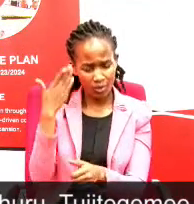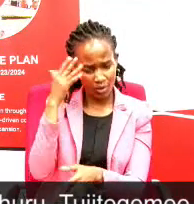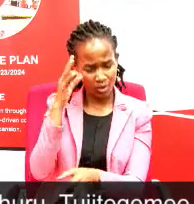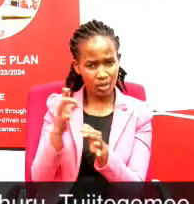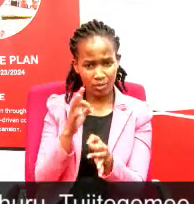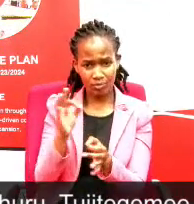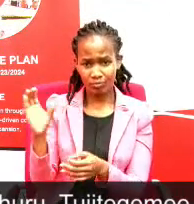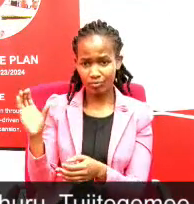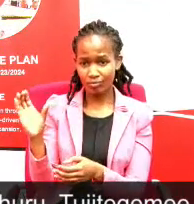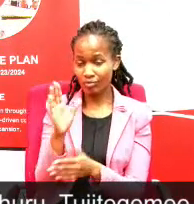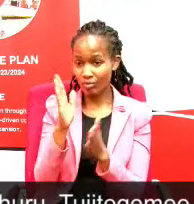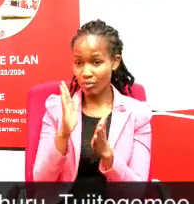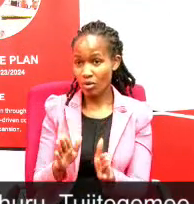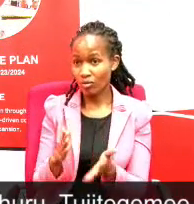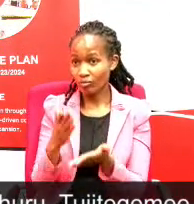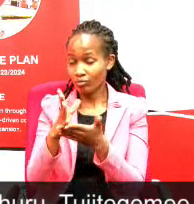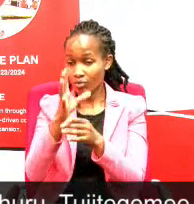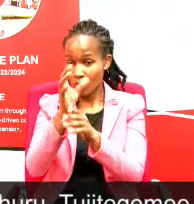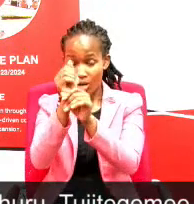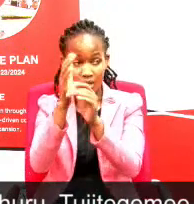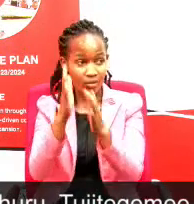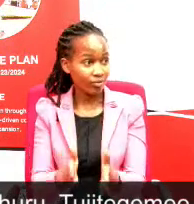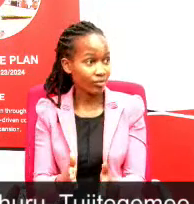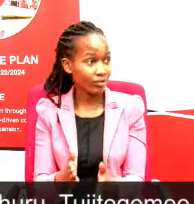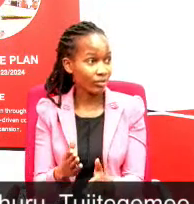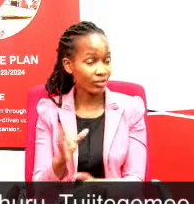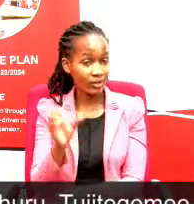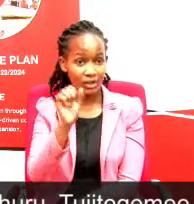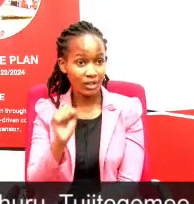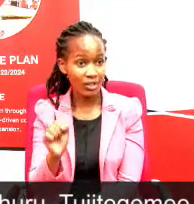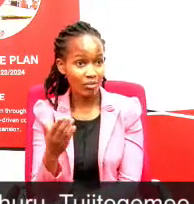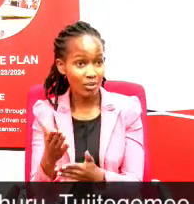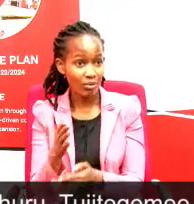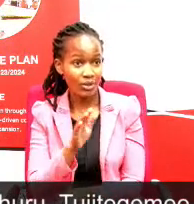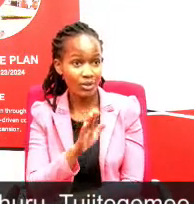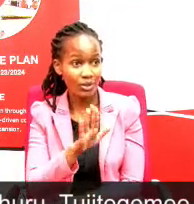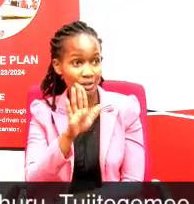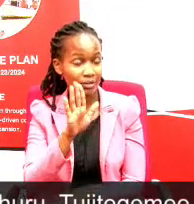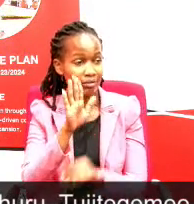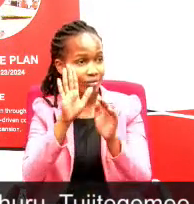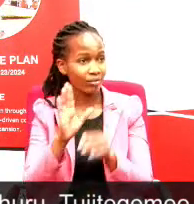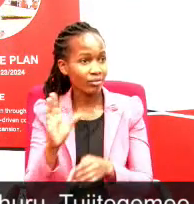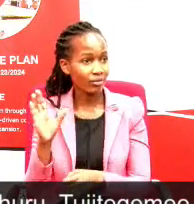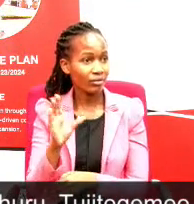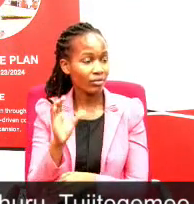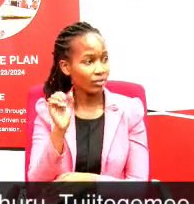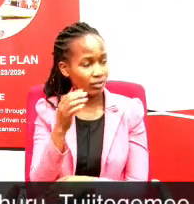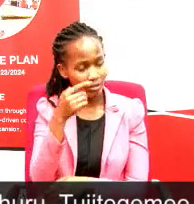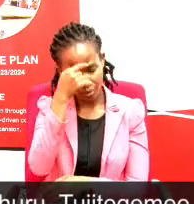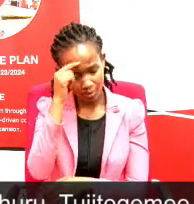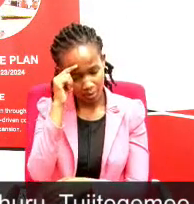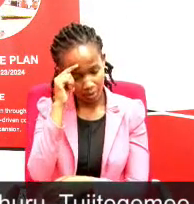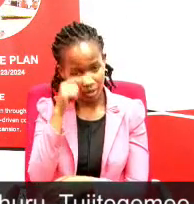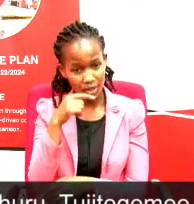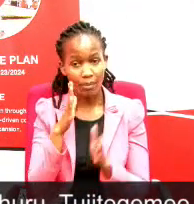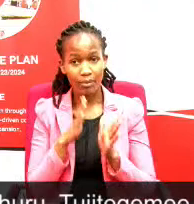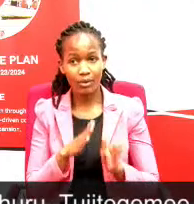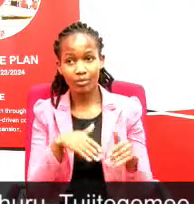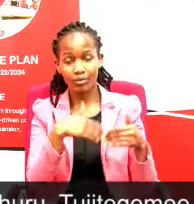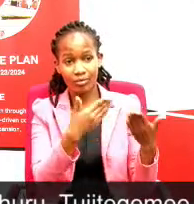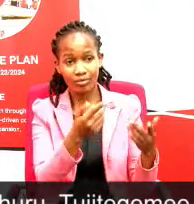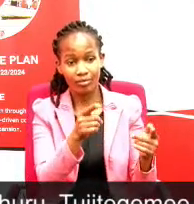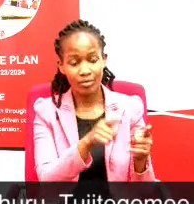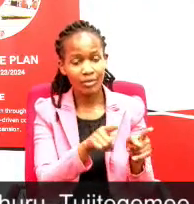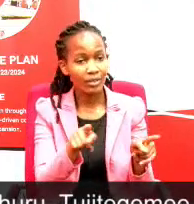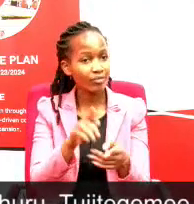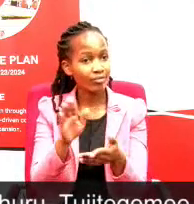the customers or the stakeholders. I assume the CS is your main customer, since he's the one you deliver to. And we are also